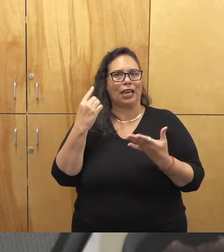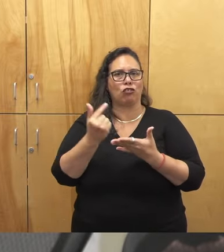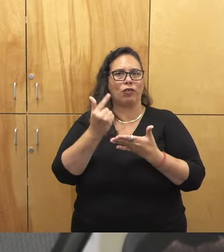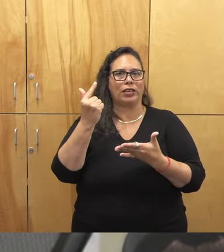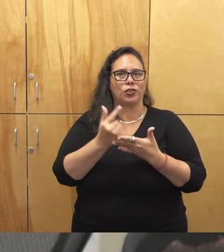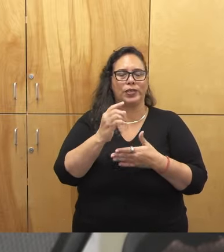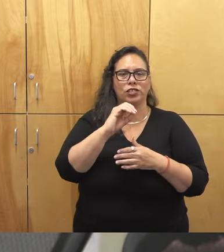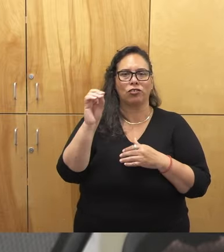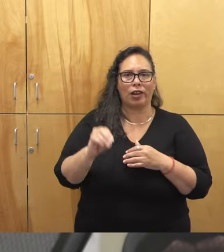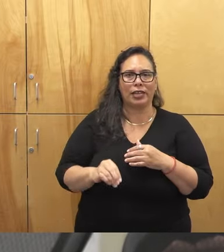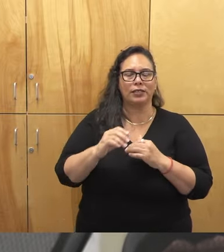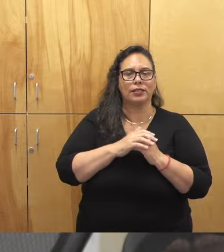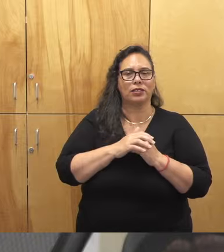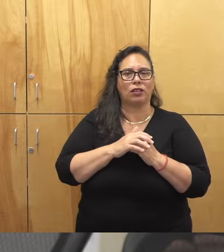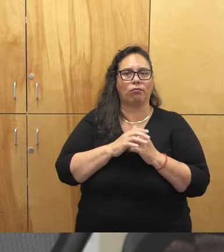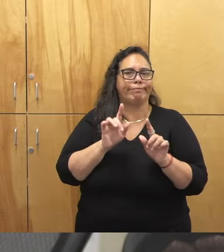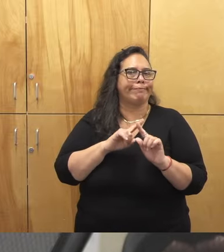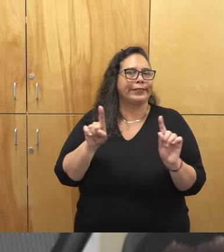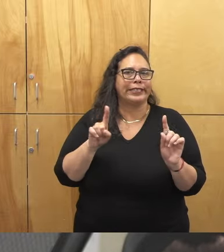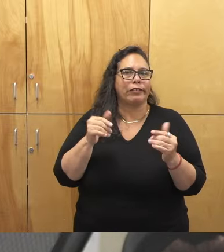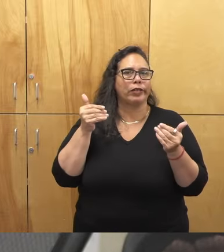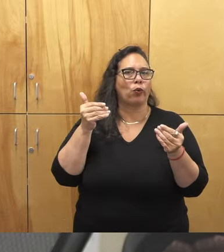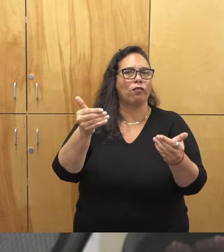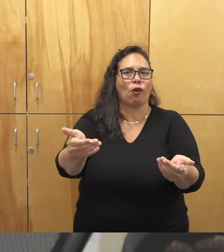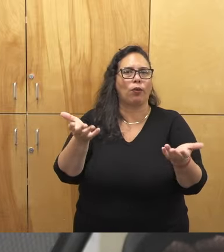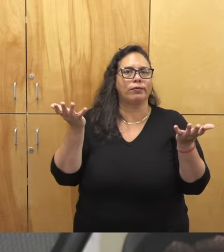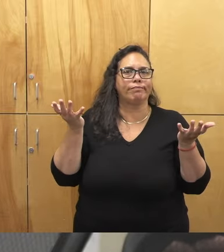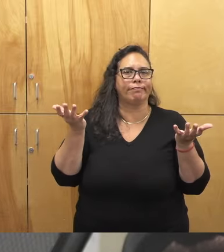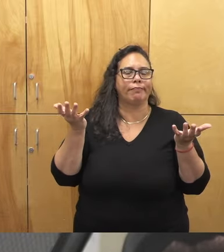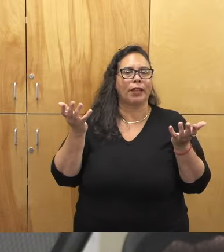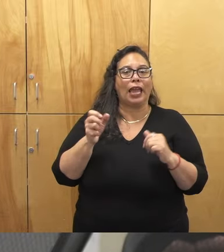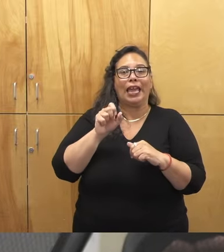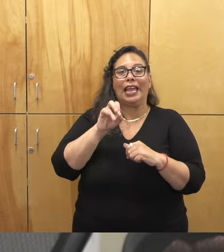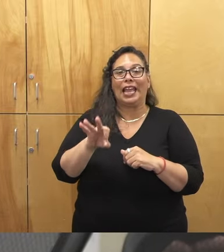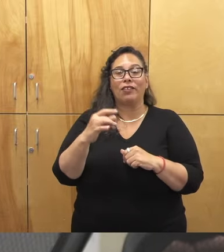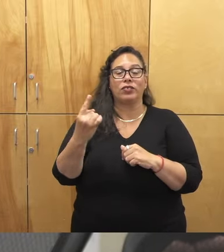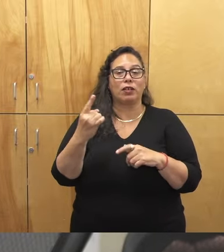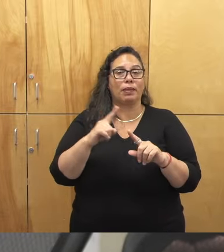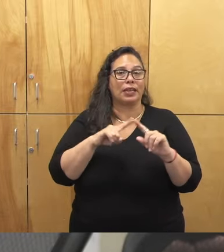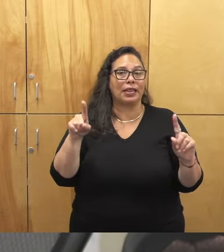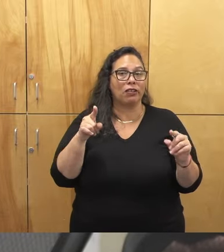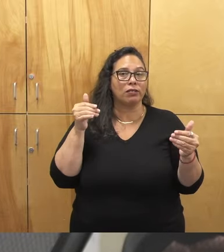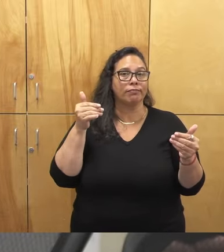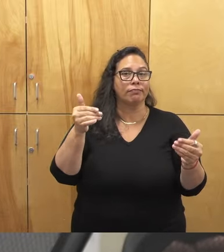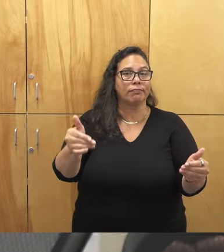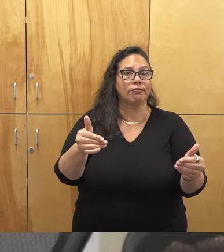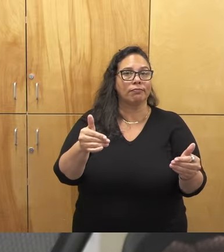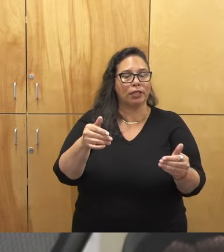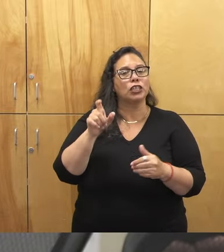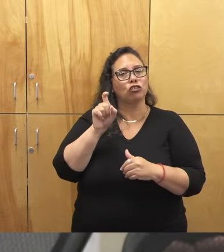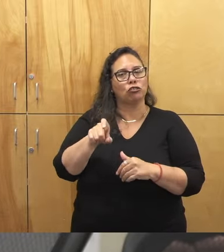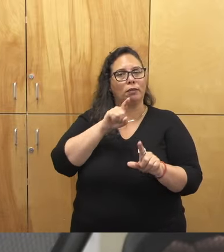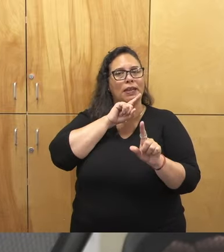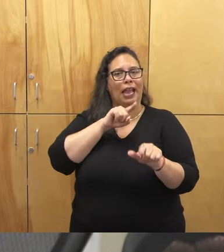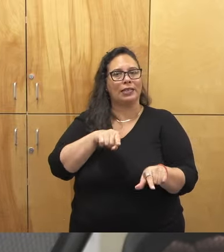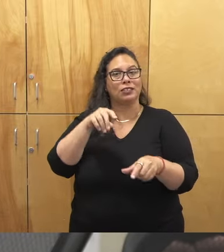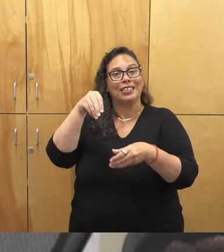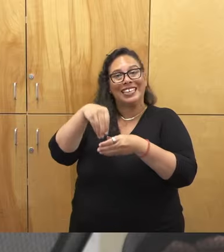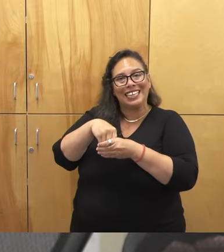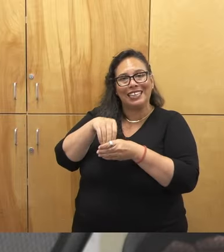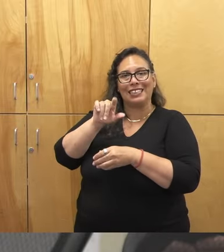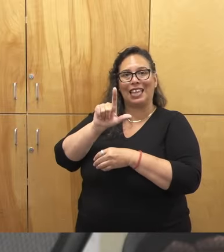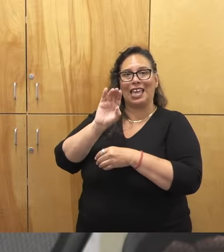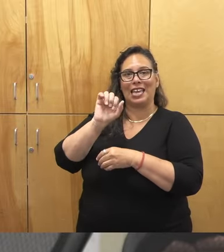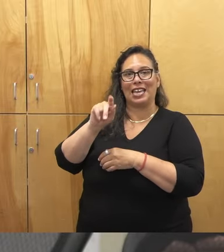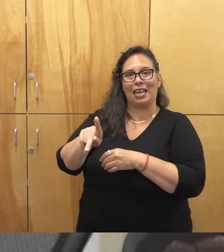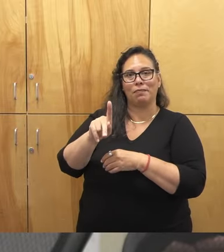graduation rates. So what is going to be different moving forward? If there is going to be something different moving forward, then that is what should be answered in the LCAP, and